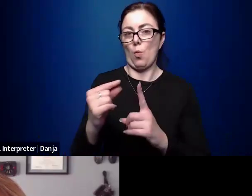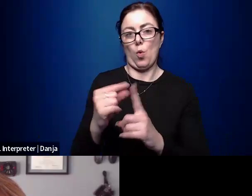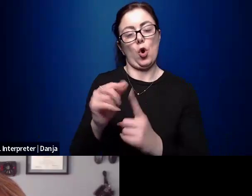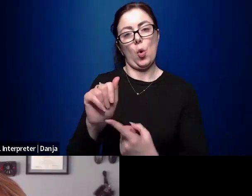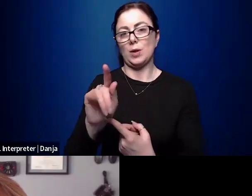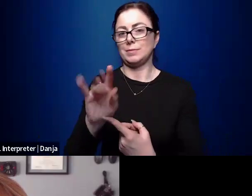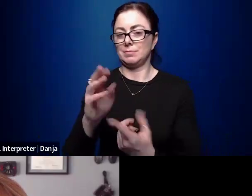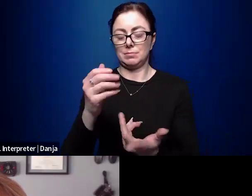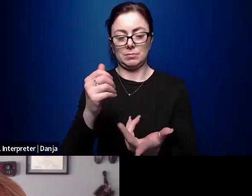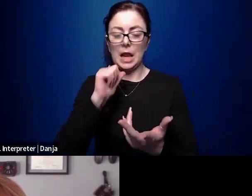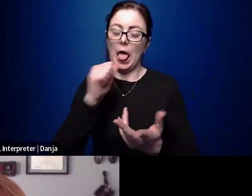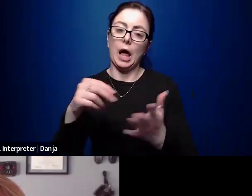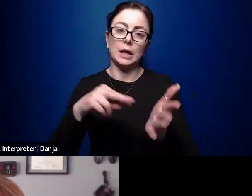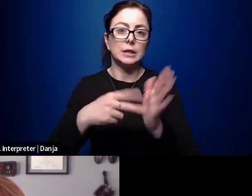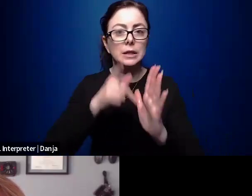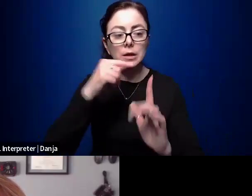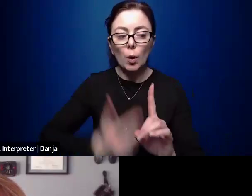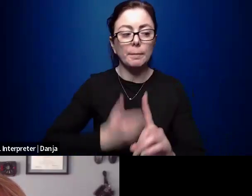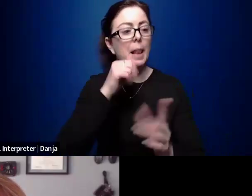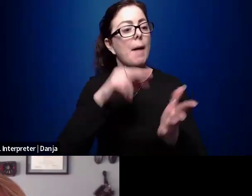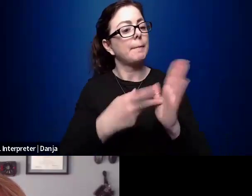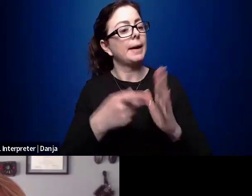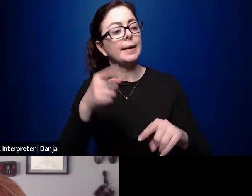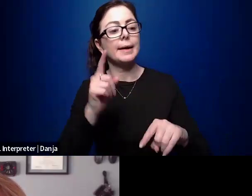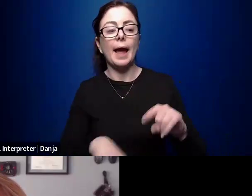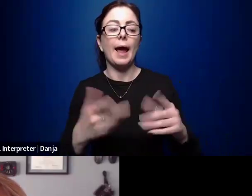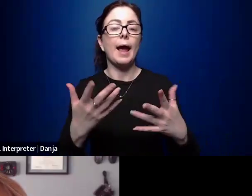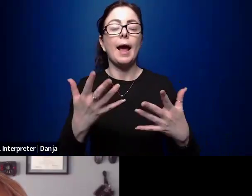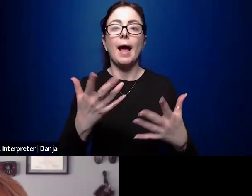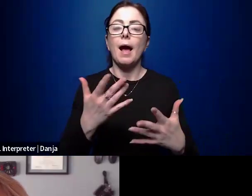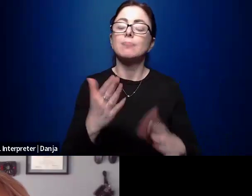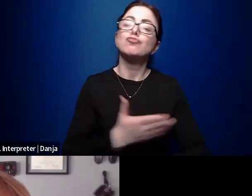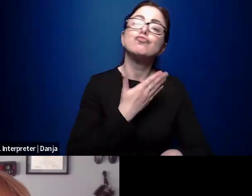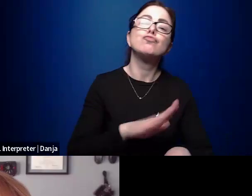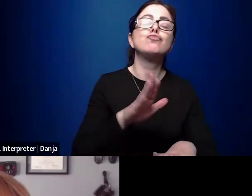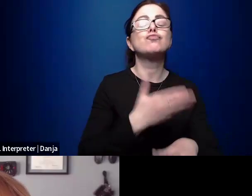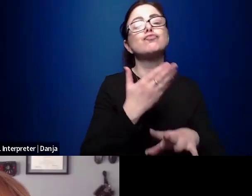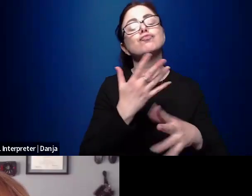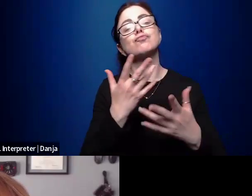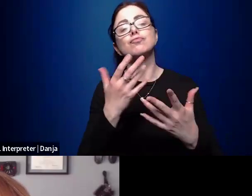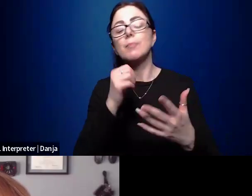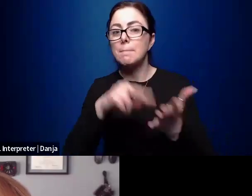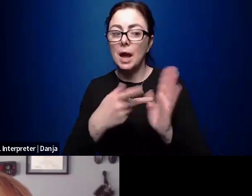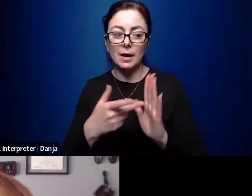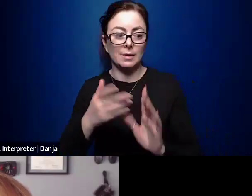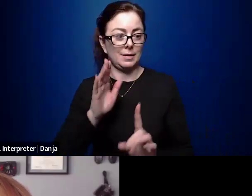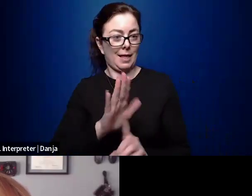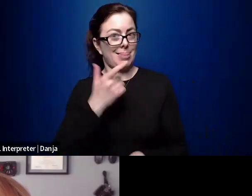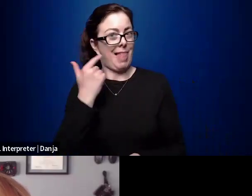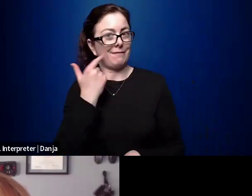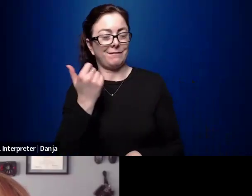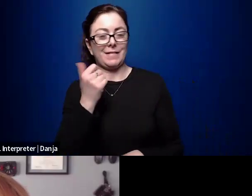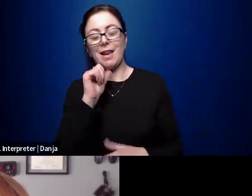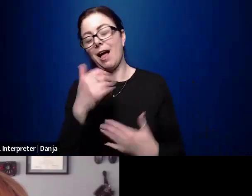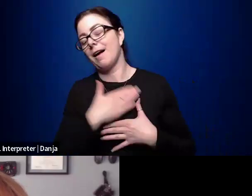and swing happily. It didn't mean that his laugh wasn't pure magic. It didn't mean that he was any less my very heart